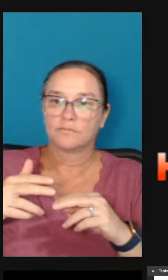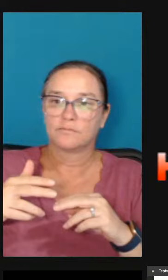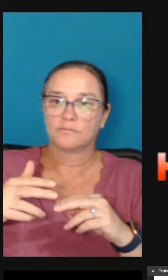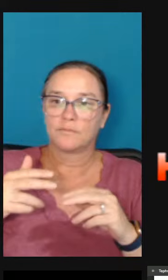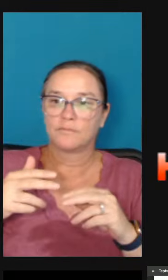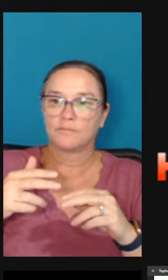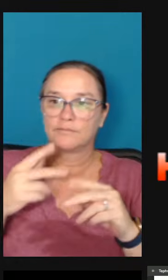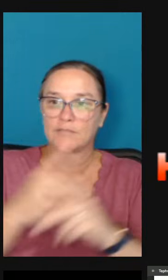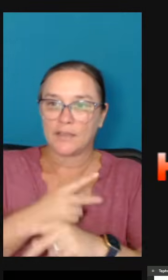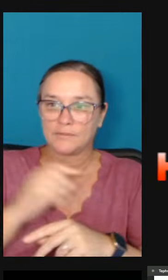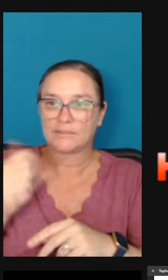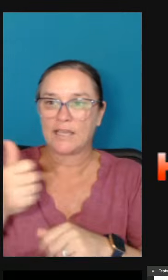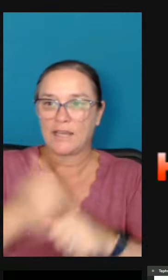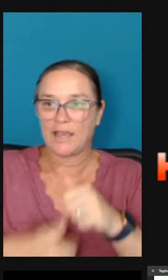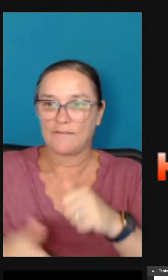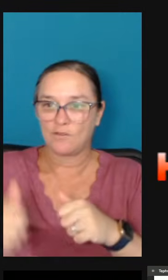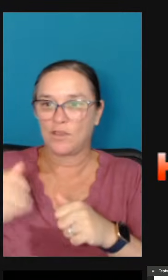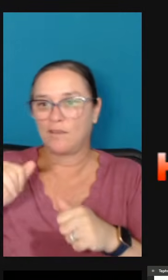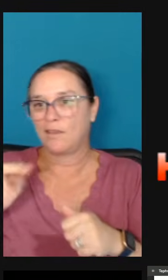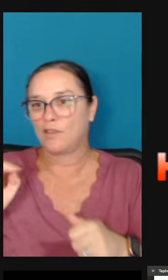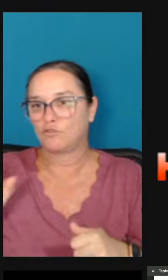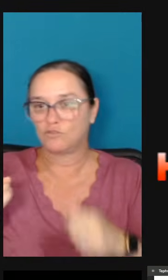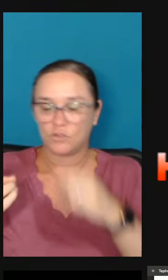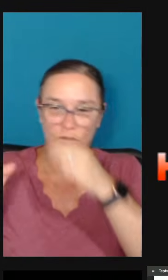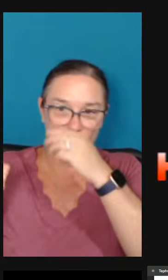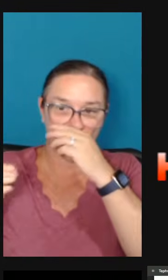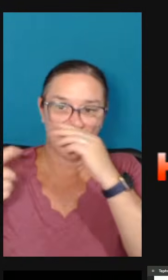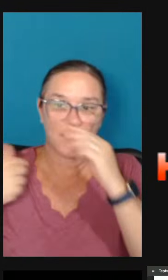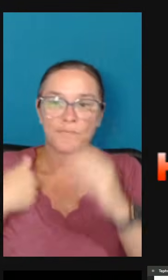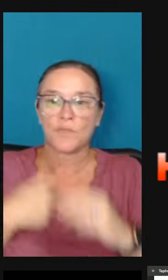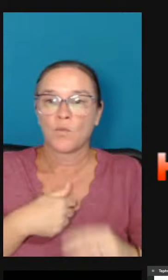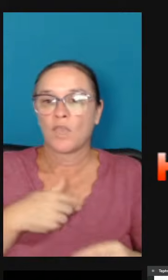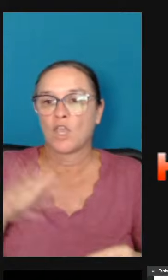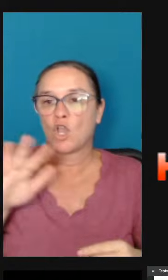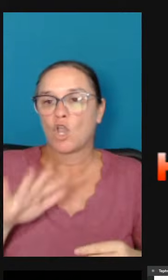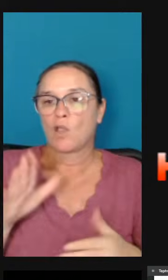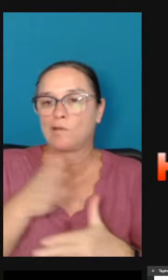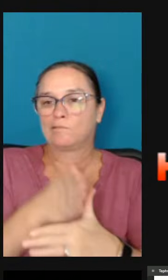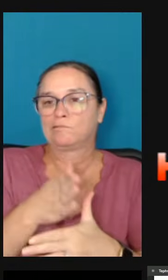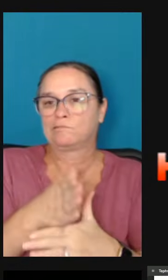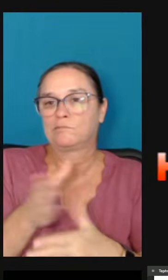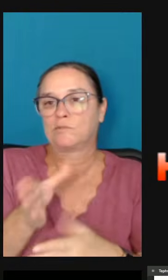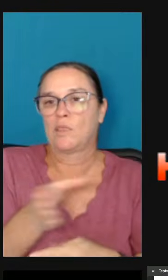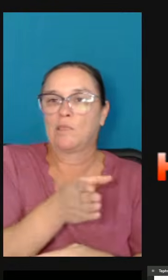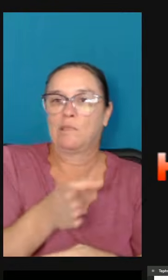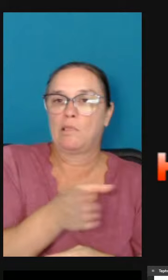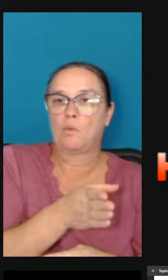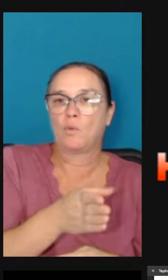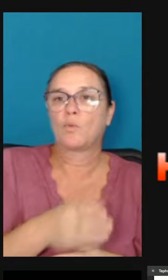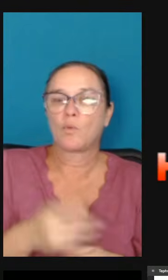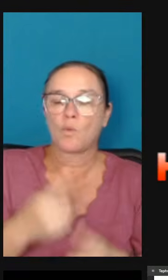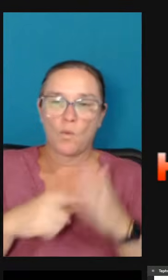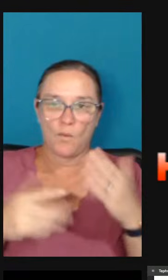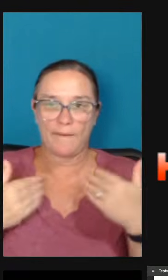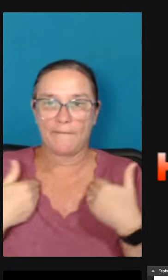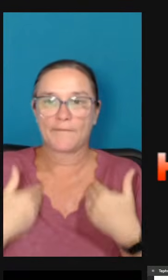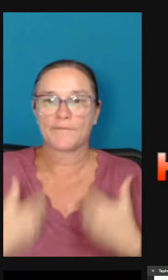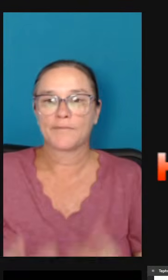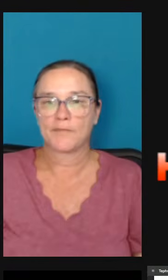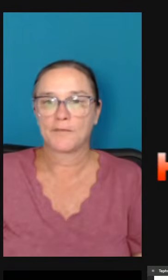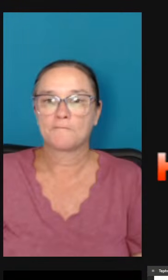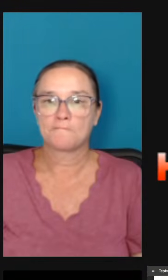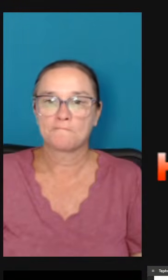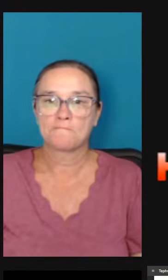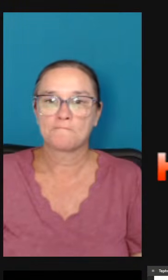example, here, right? So we're actually somewhere in the middle or low end of what you get, right?